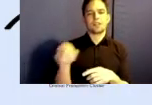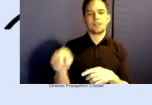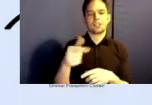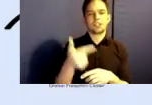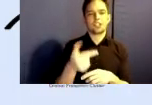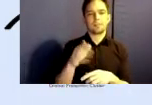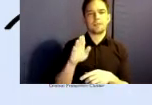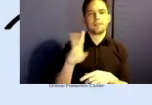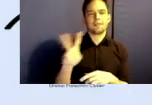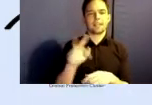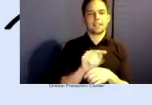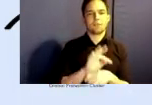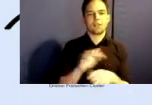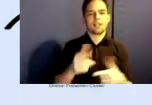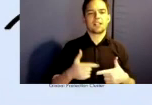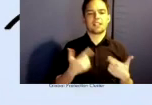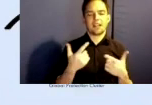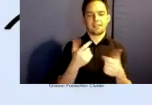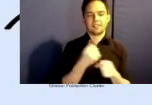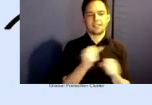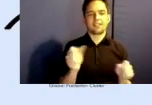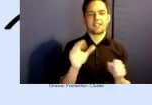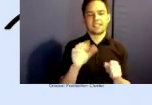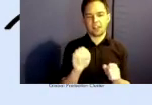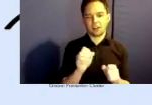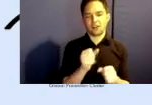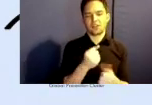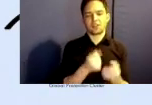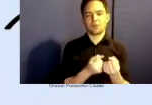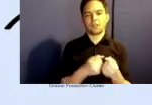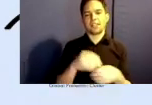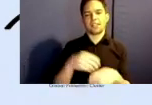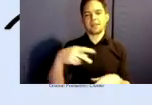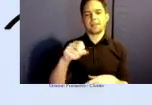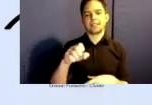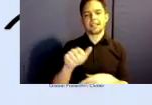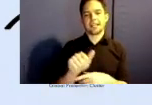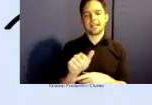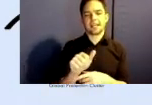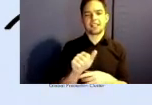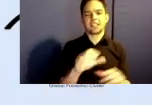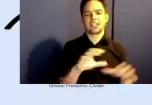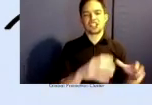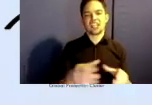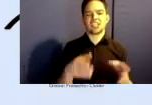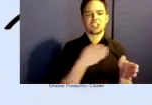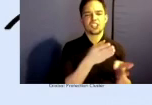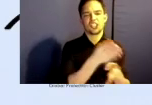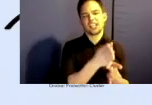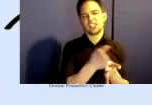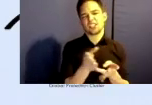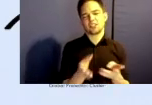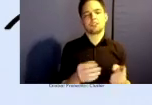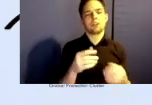for life-saving care and support within PSEA complaint channels. With regard to risk communication